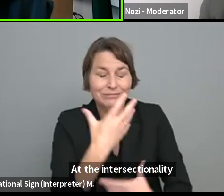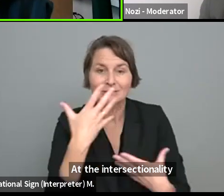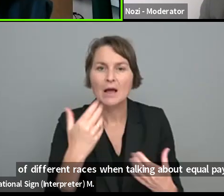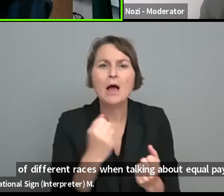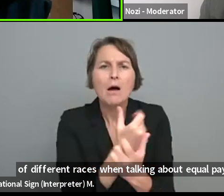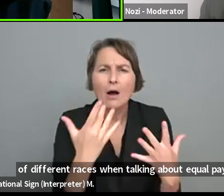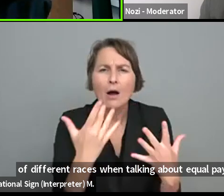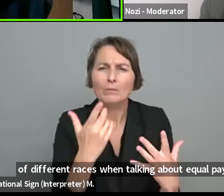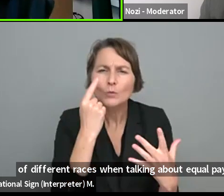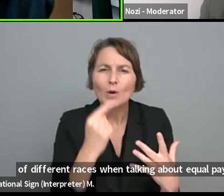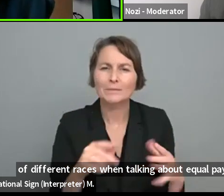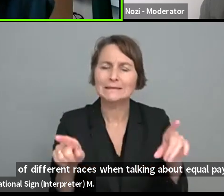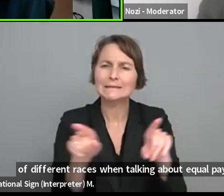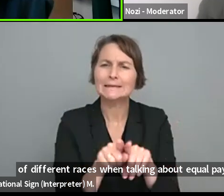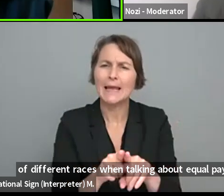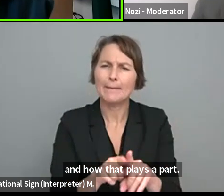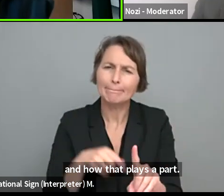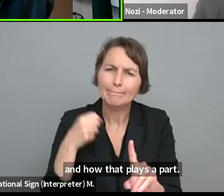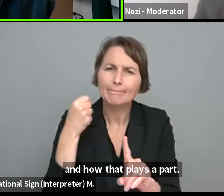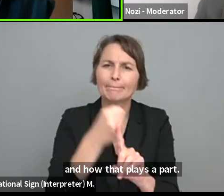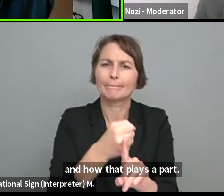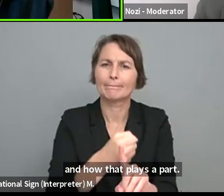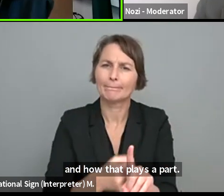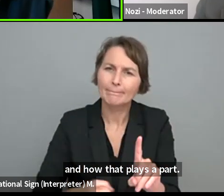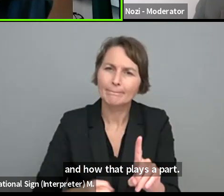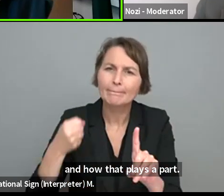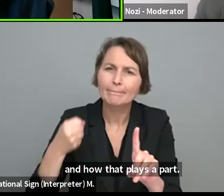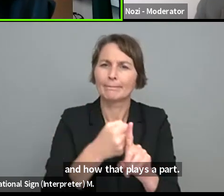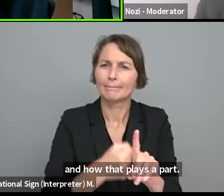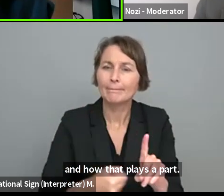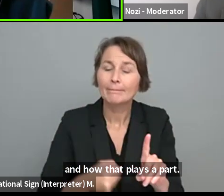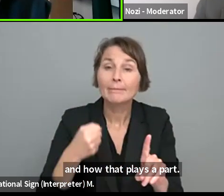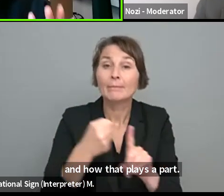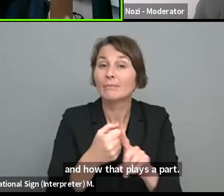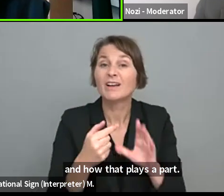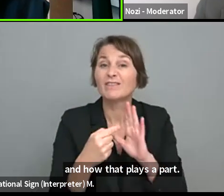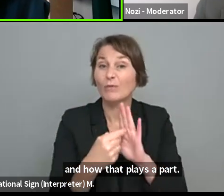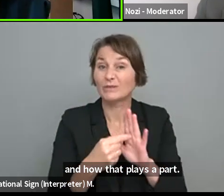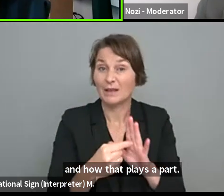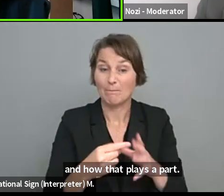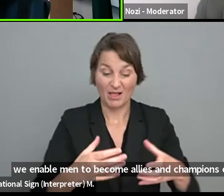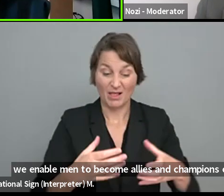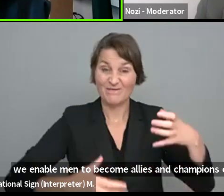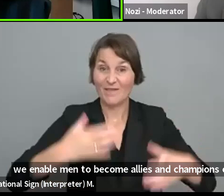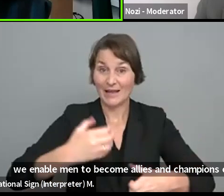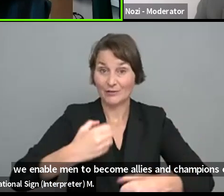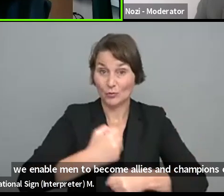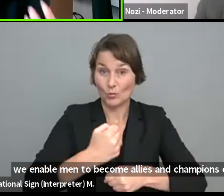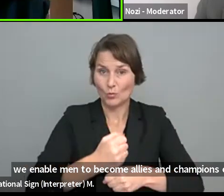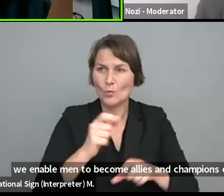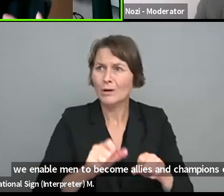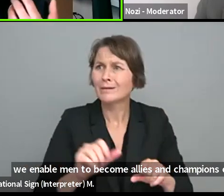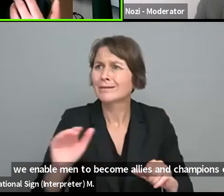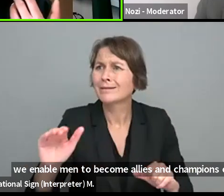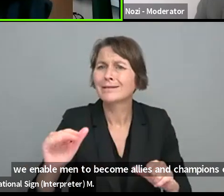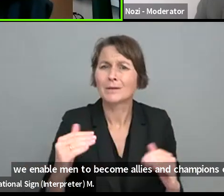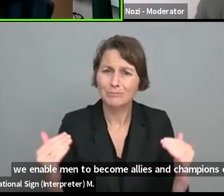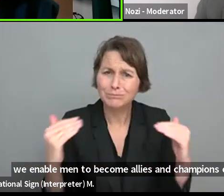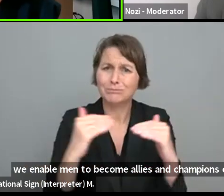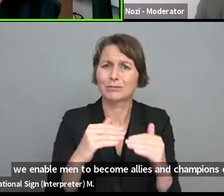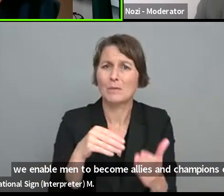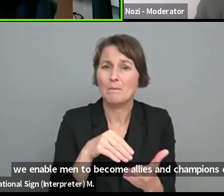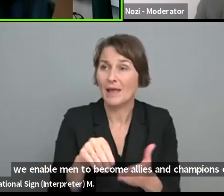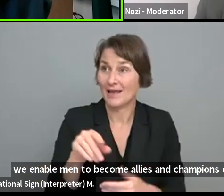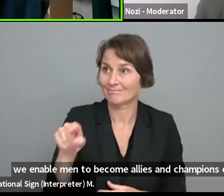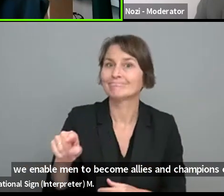battle again and again, going back to the Ford, Dagenham factory workers who are looking for equal pay for equivalent work, whose case inspired the